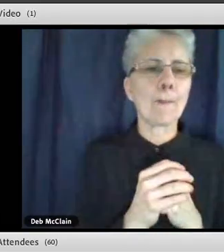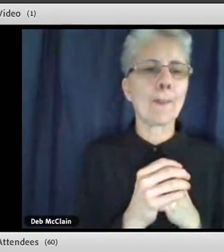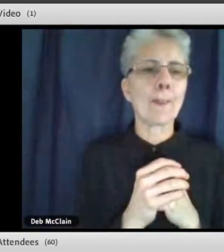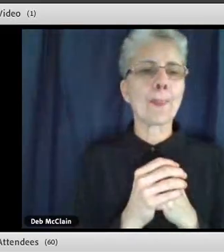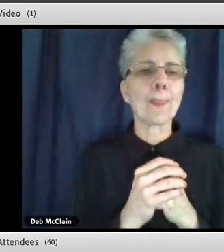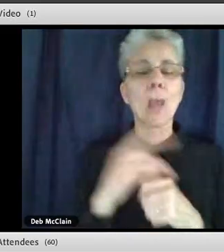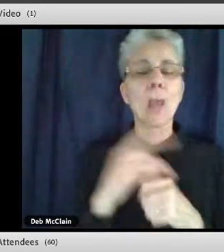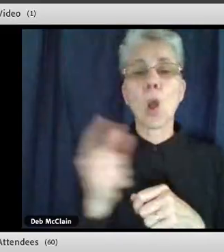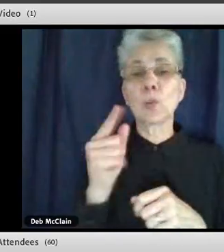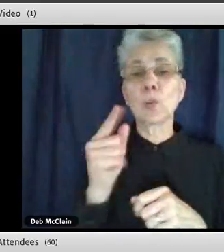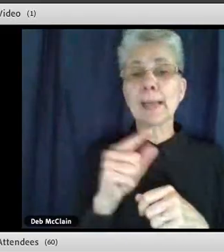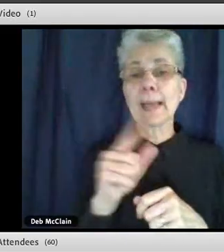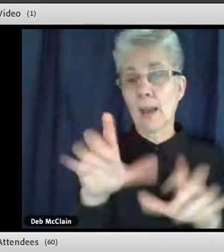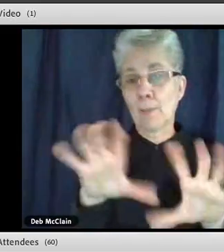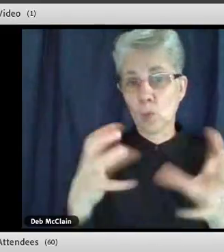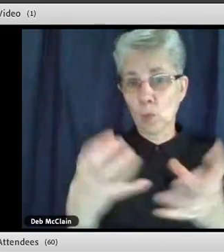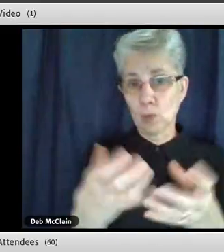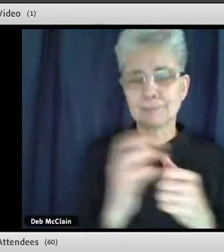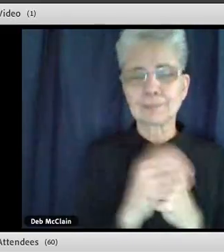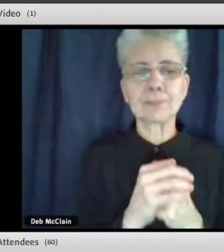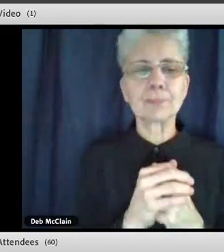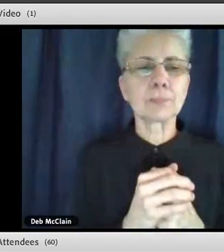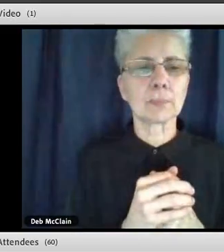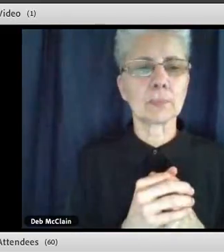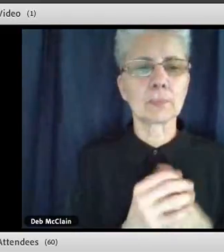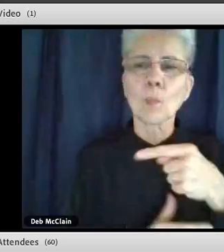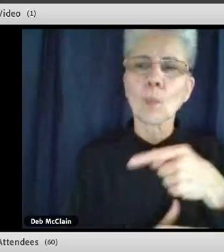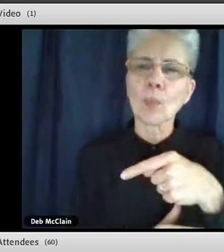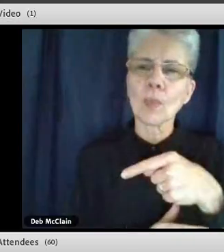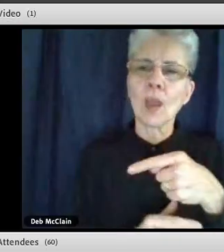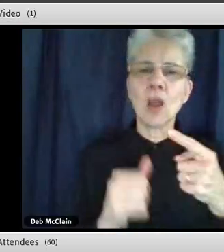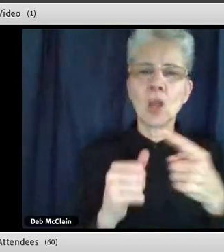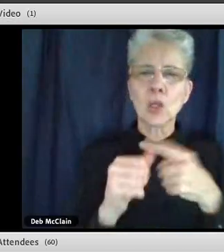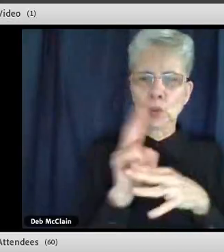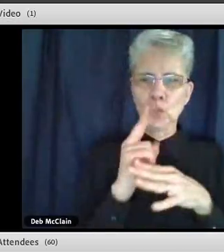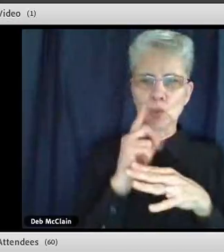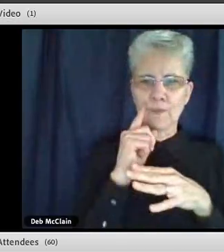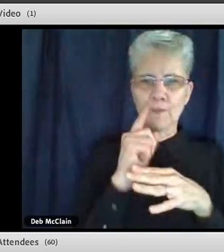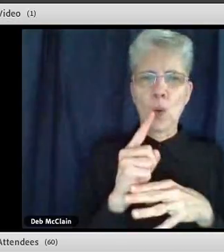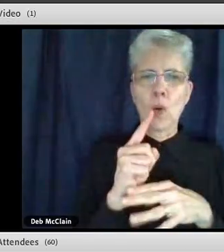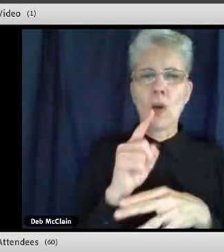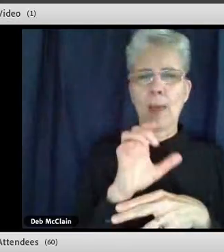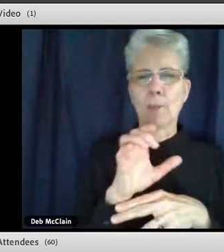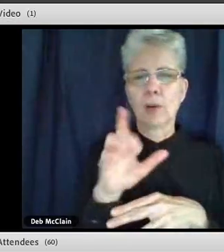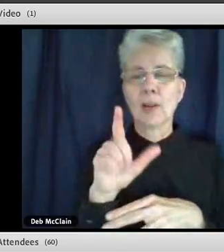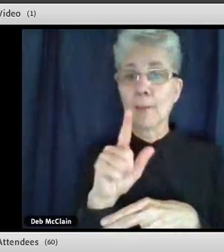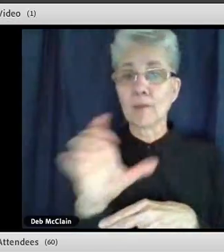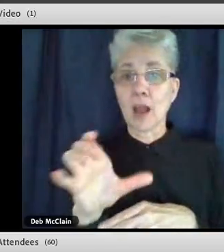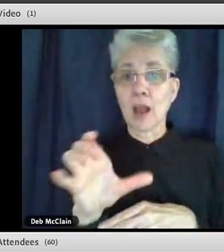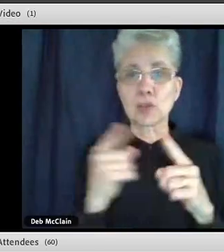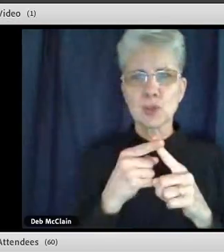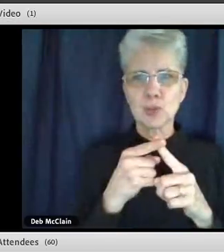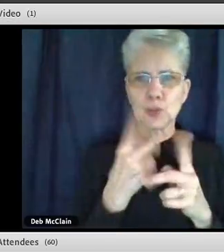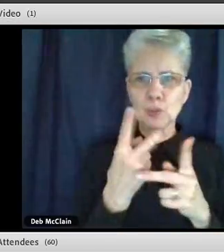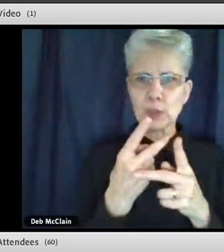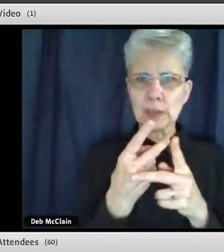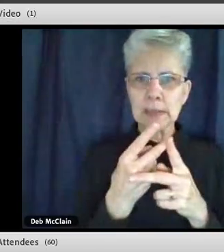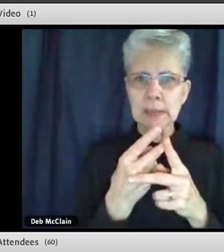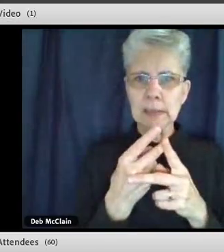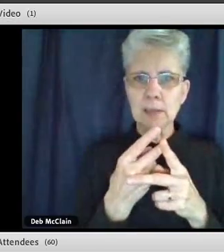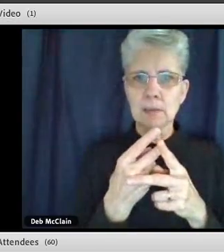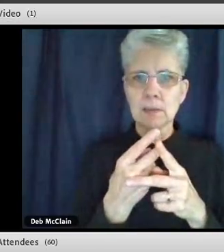library world do we use this. And it was originally used as a way for Library of Congress to disseminate and print cards